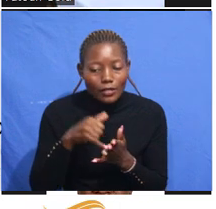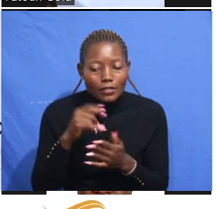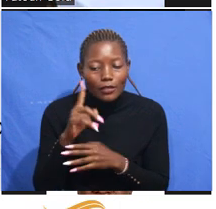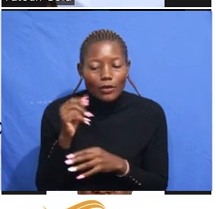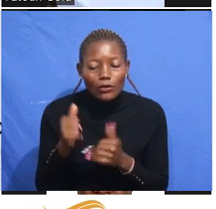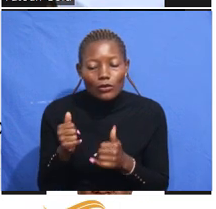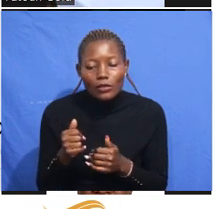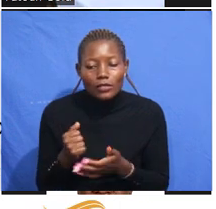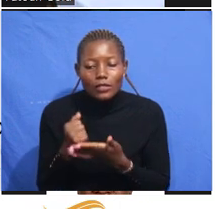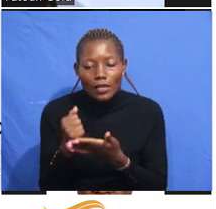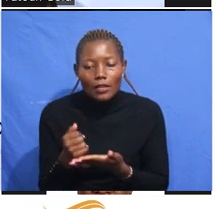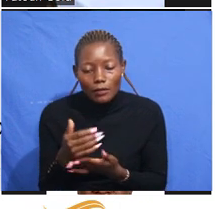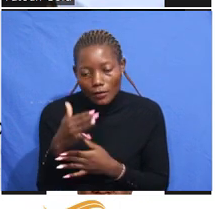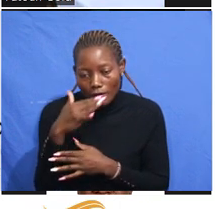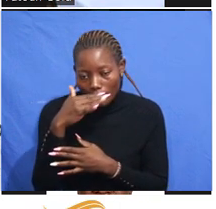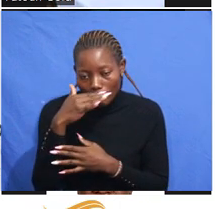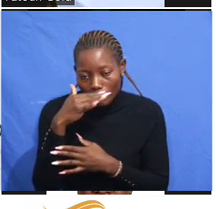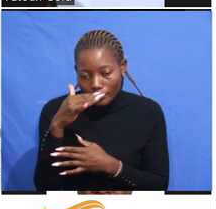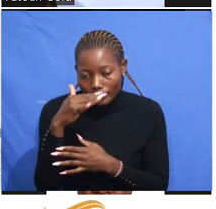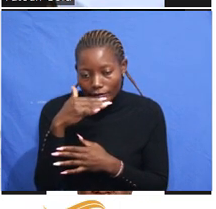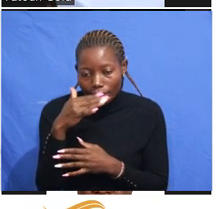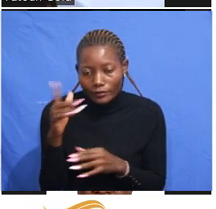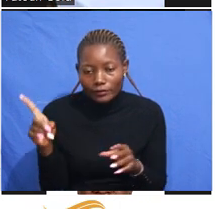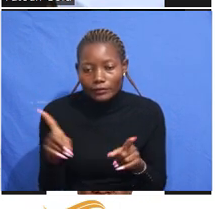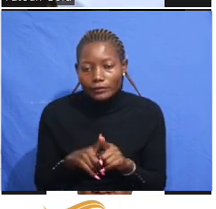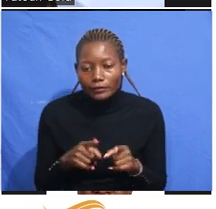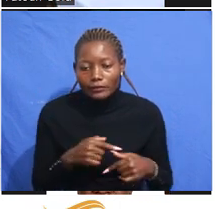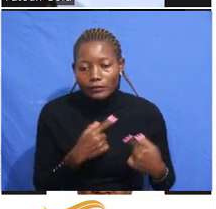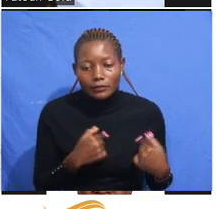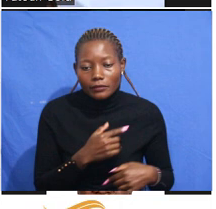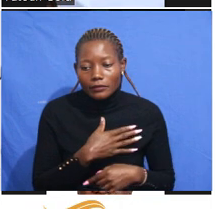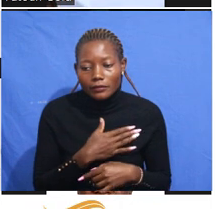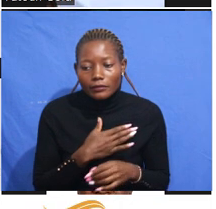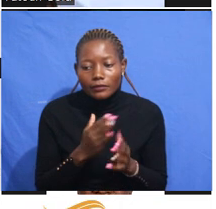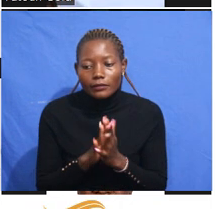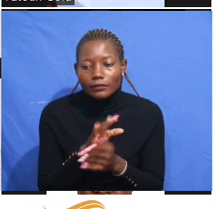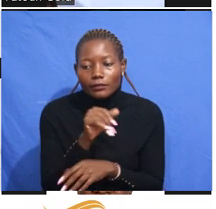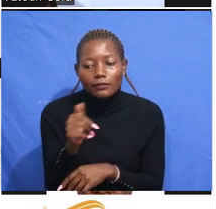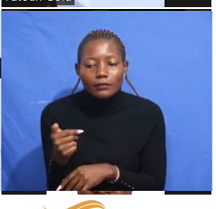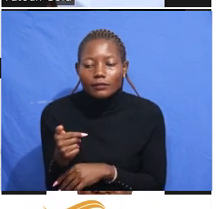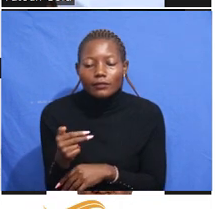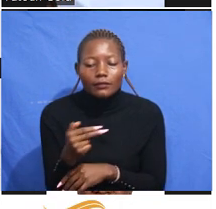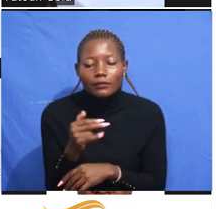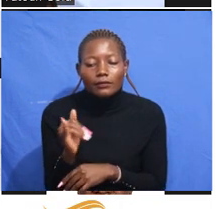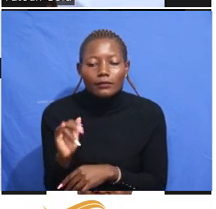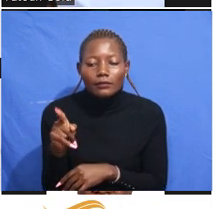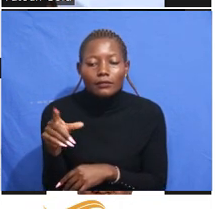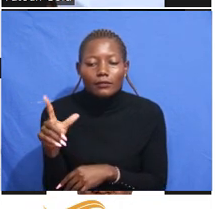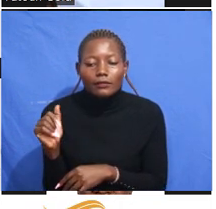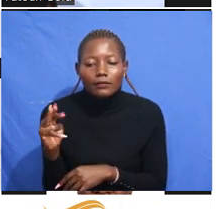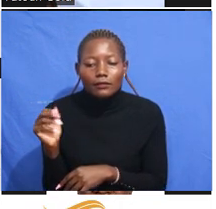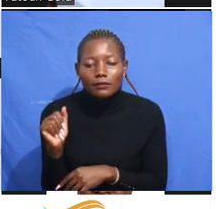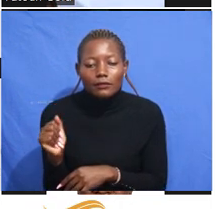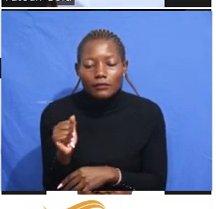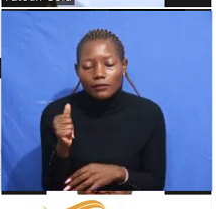regulating heartbeat, breathing, and all that. And then we've got the other one called the hypothalamus. That is more, it